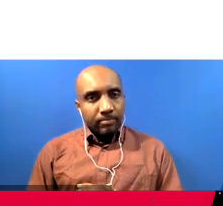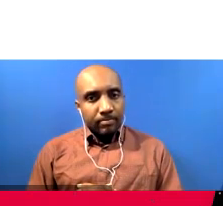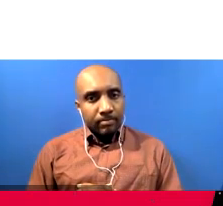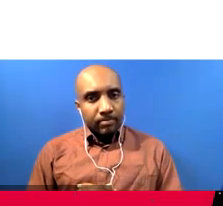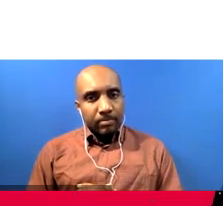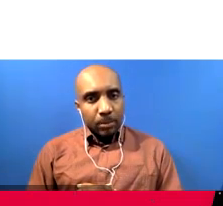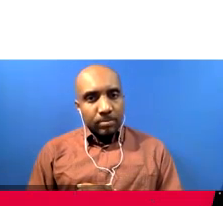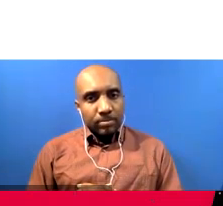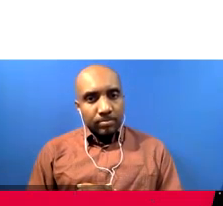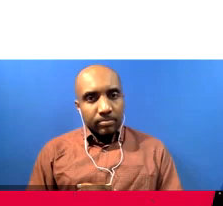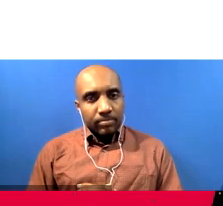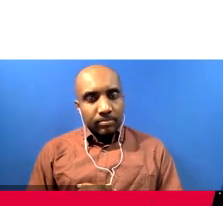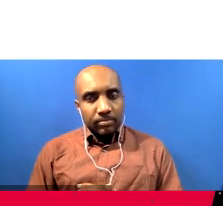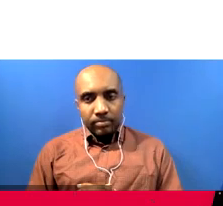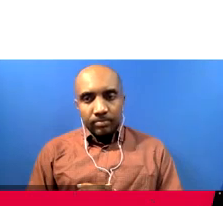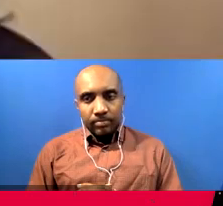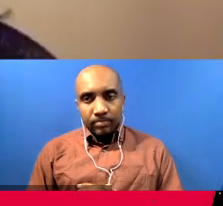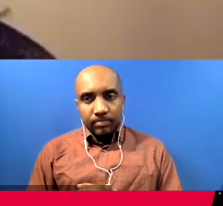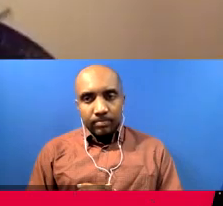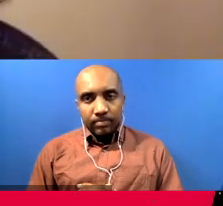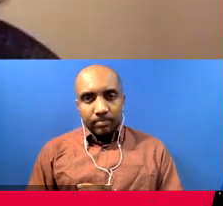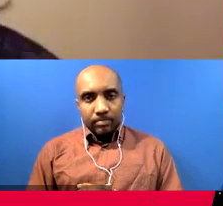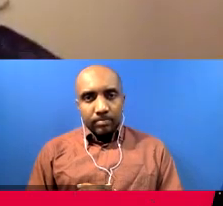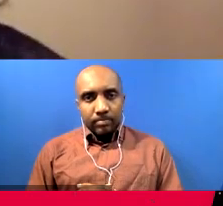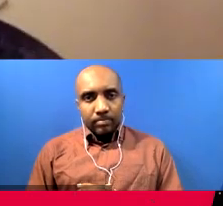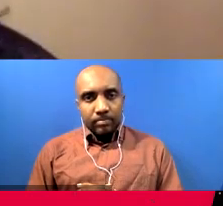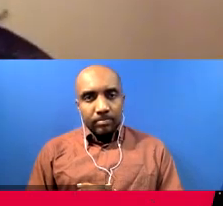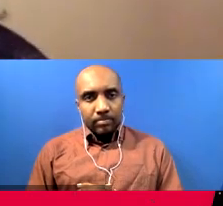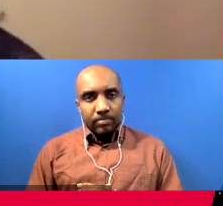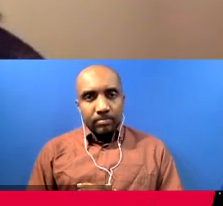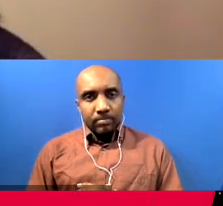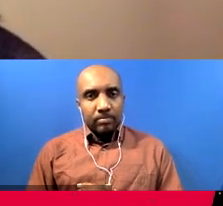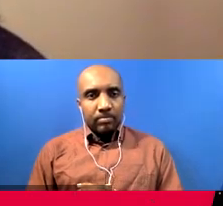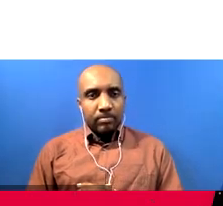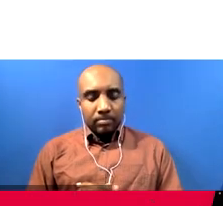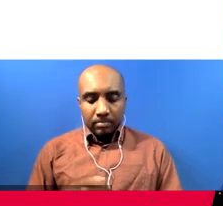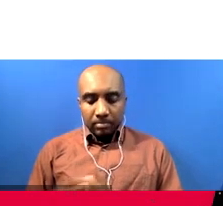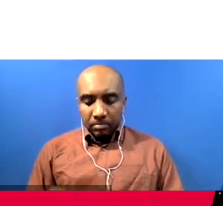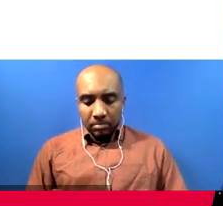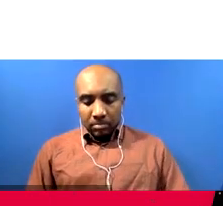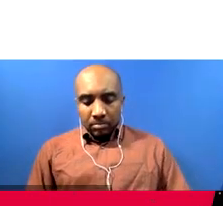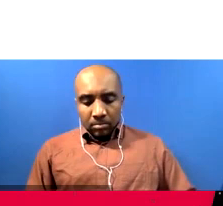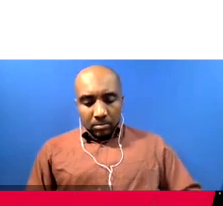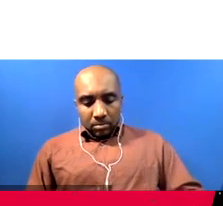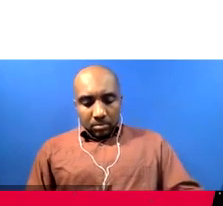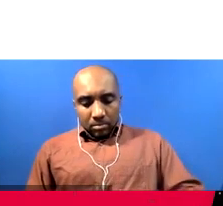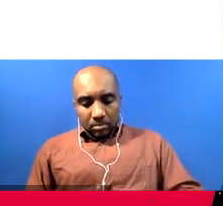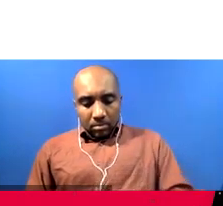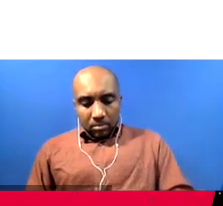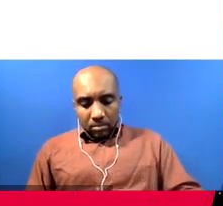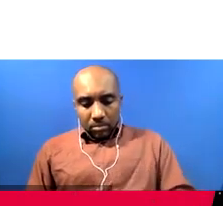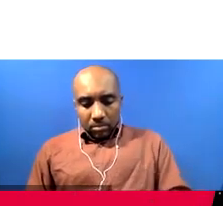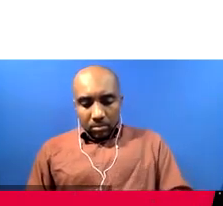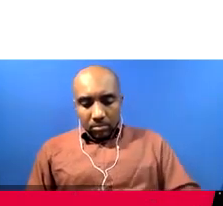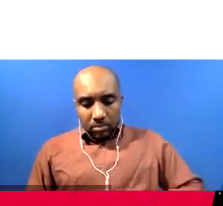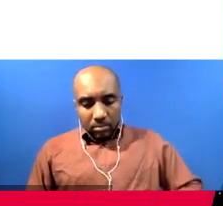is the right word, but it's a living creature, I guess you could say. Mm-hmm. And it doesn't make sense for us to want justice for only human beings. And then, you